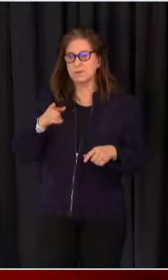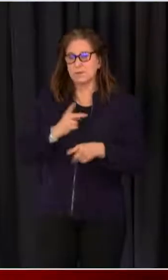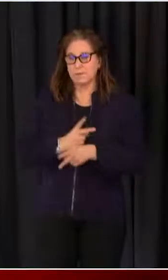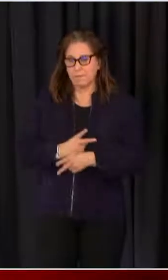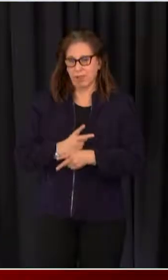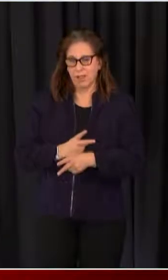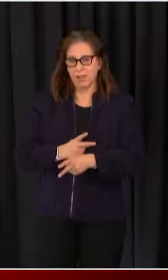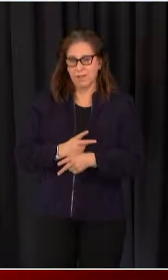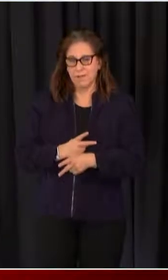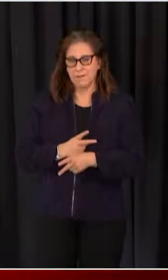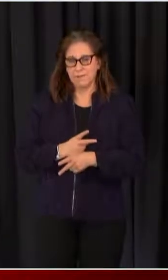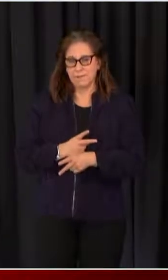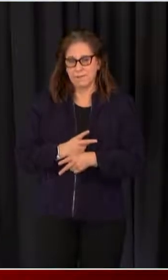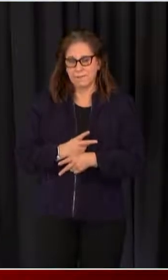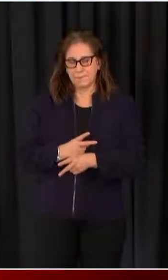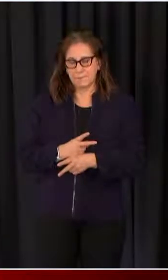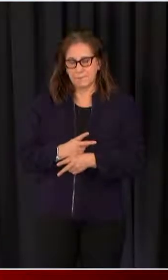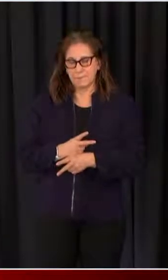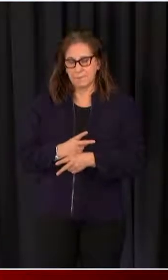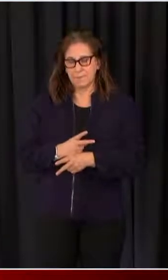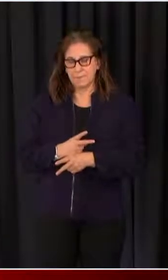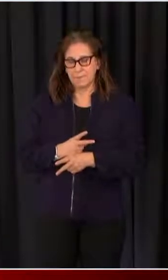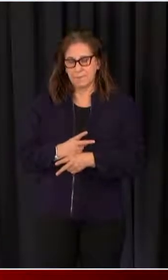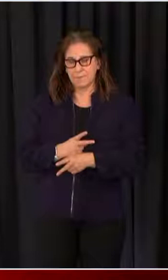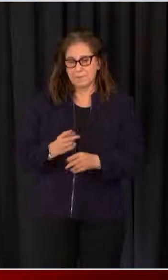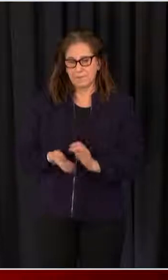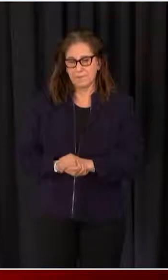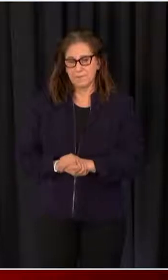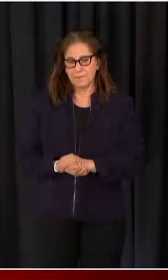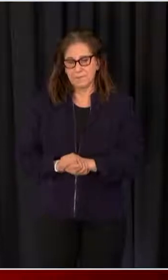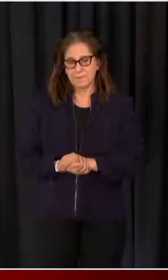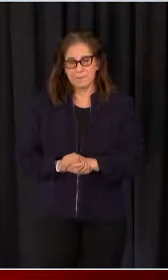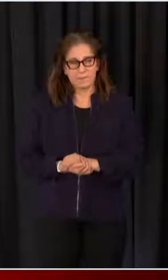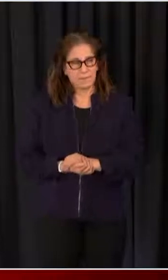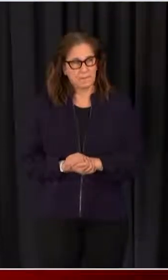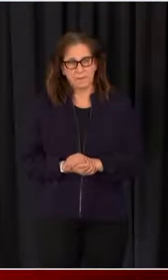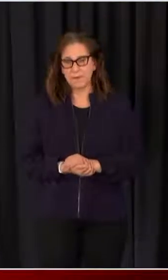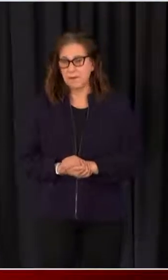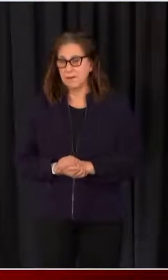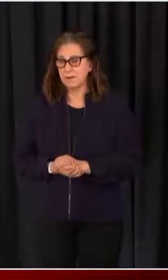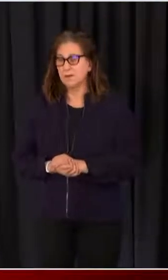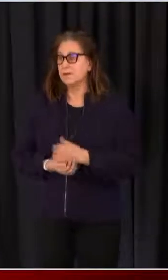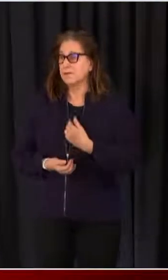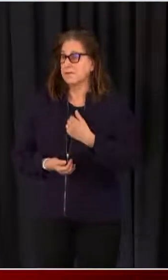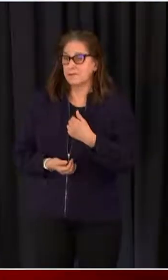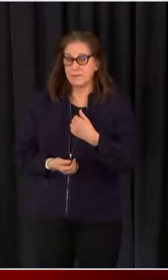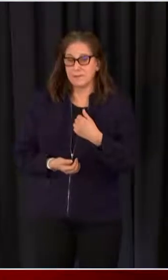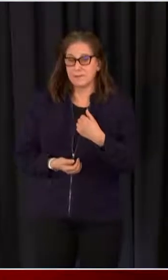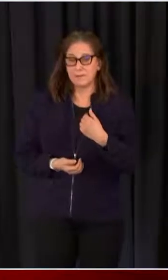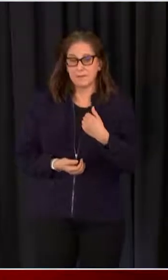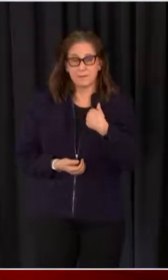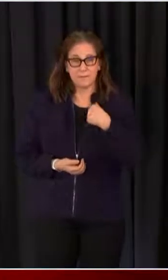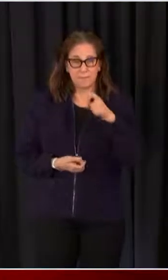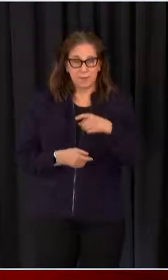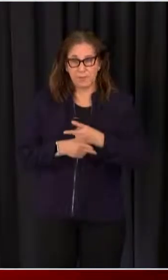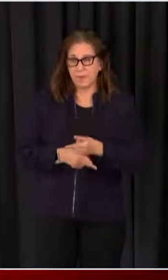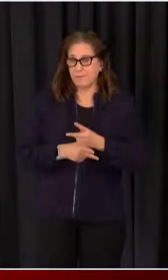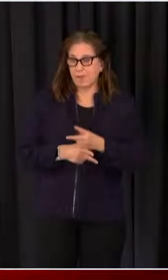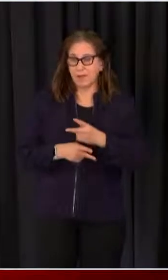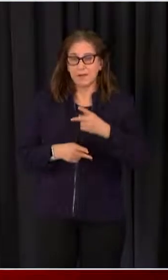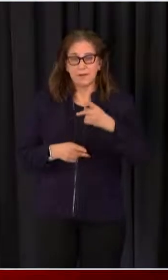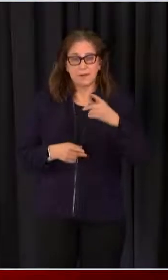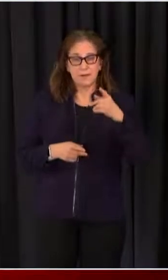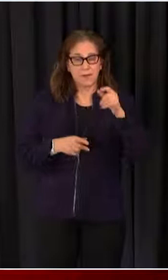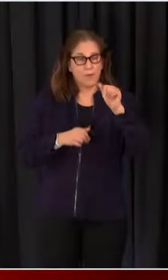to healthcare providers, our public health team that does contact tracing and engages with the public, but also to have it reflected in our travel